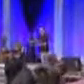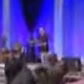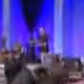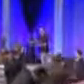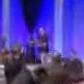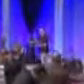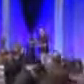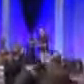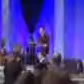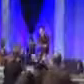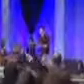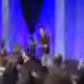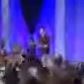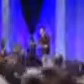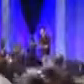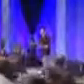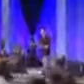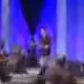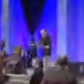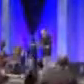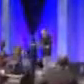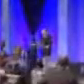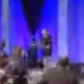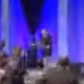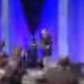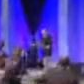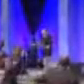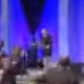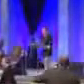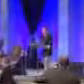And you may be seated. Praise God.